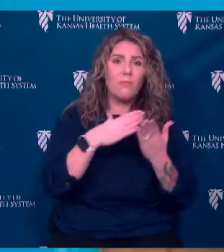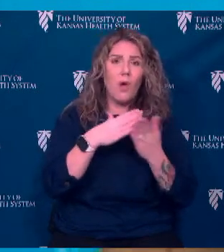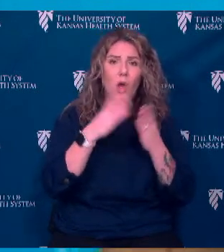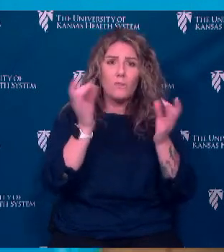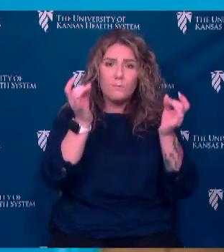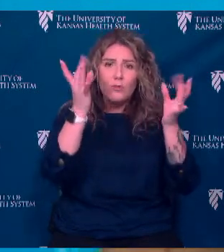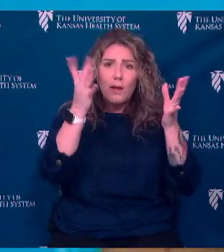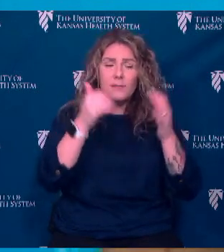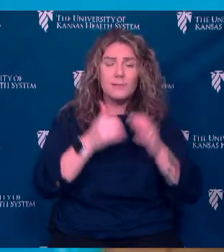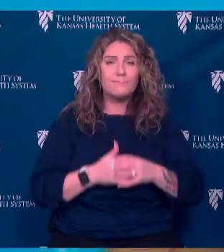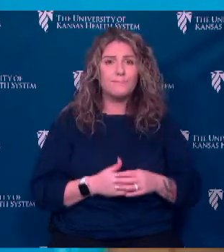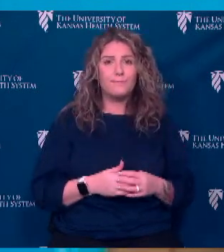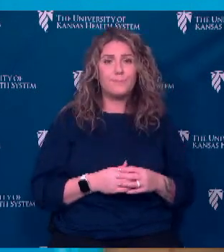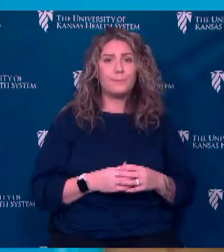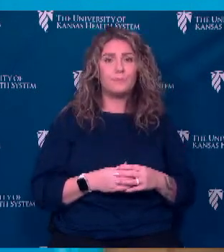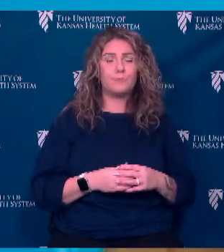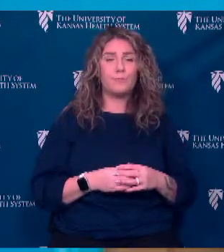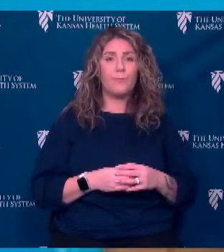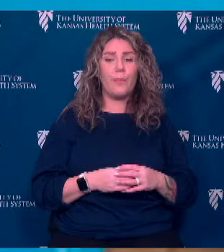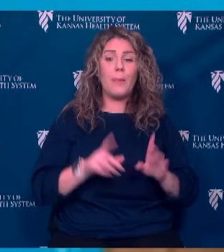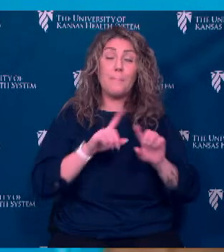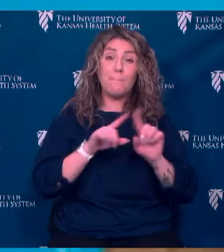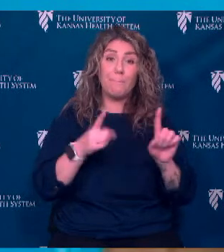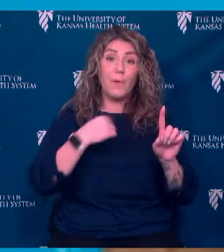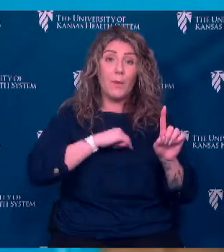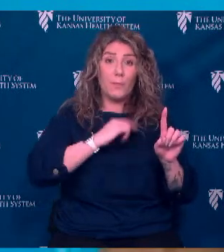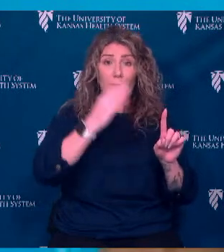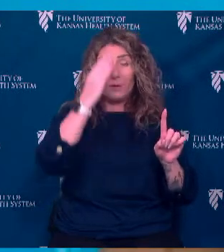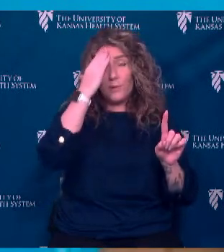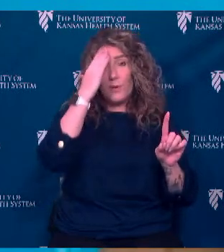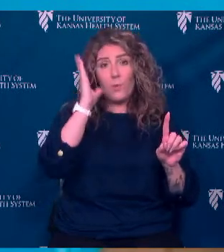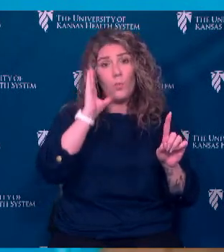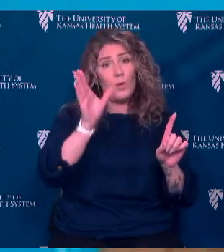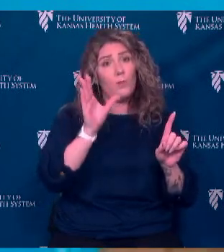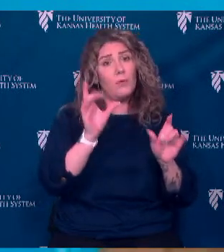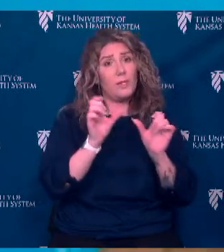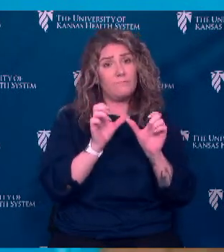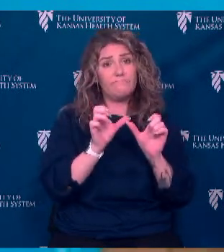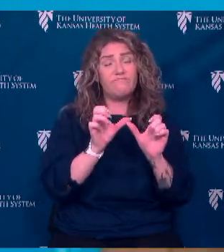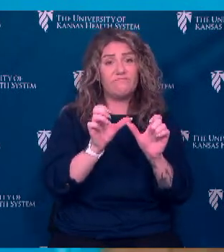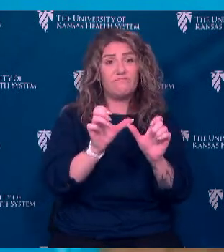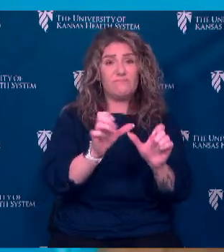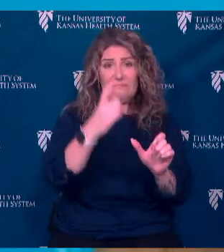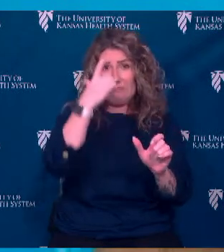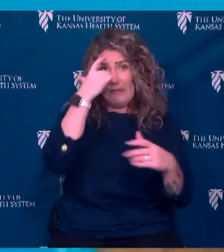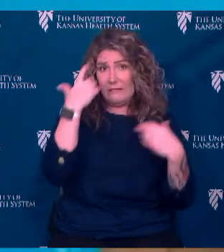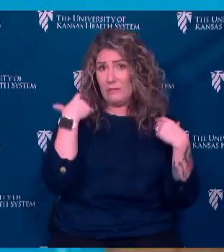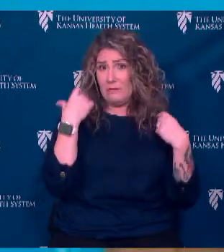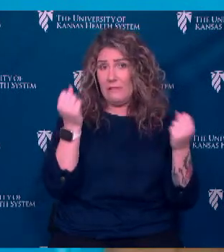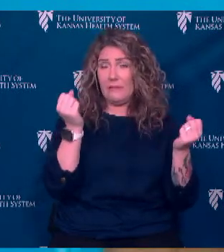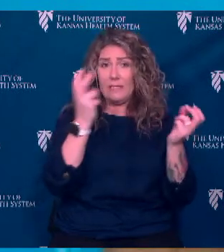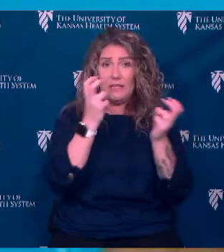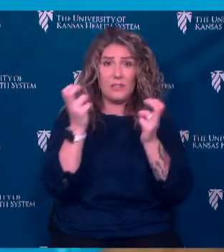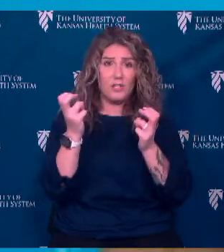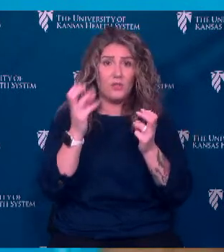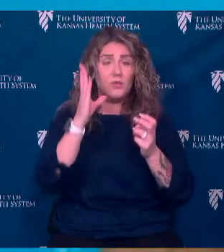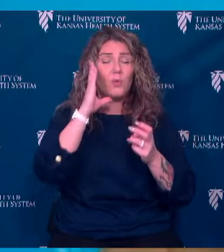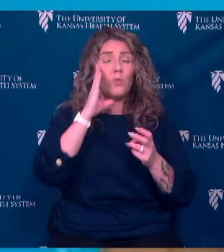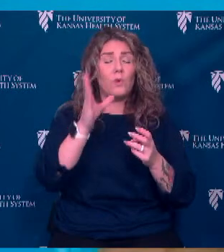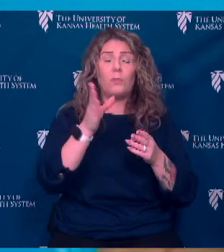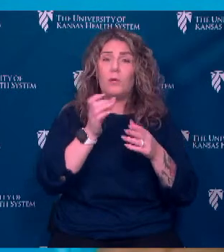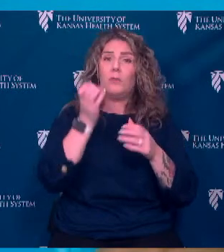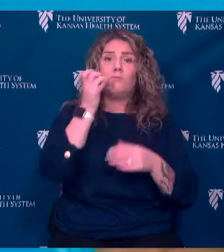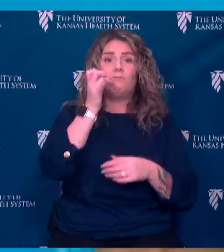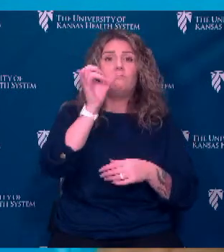crisis. But we know that it's going to be an ongoing, the mental health issues are going to become endemic, just like